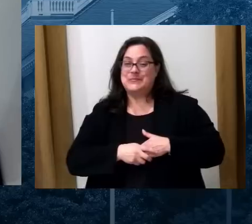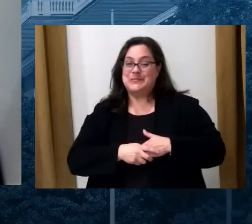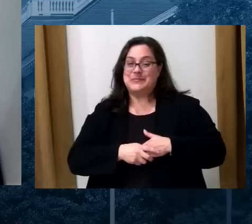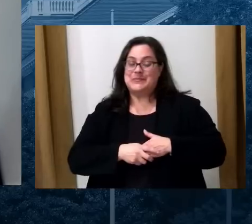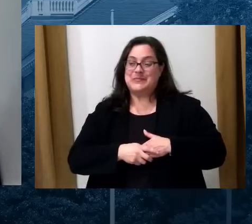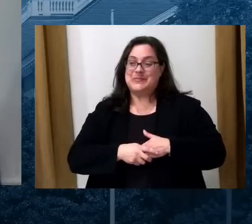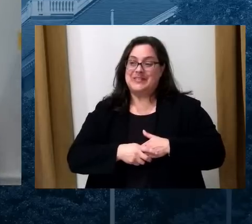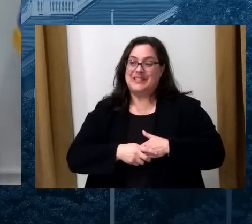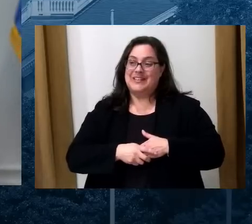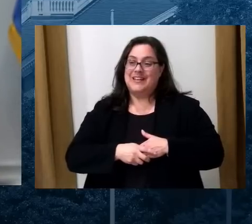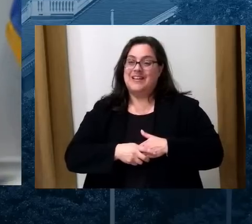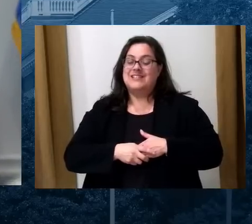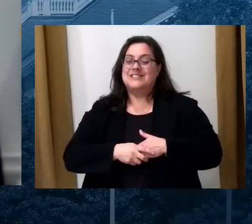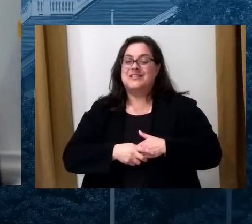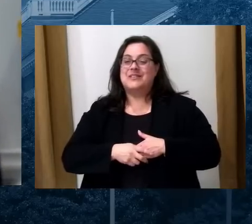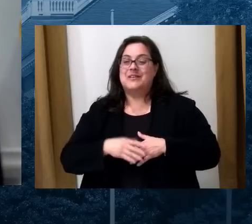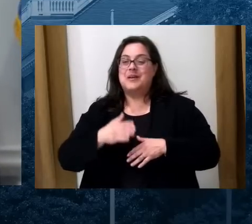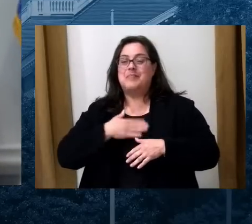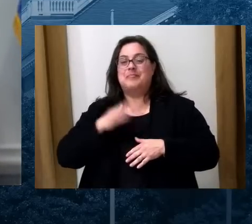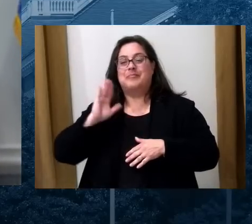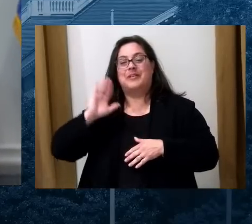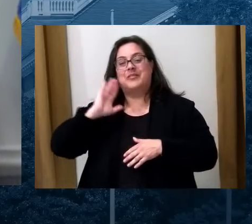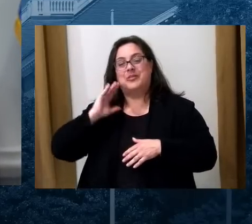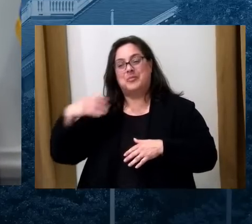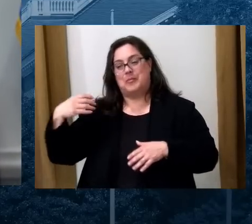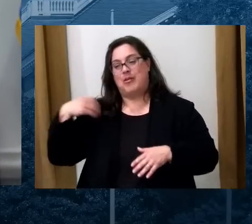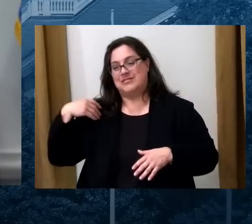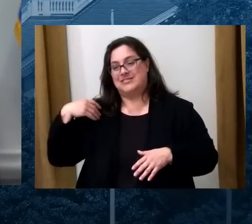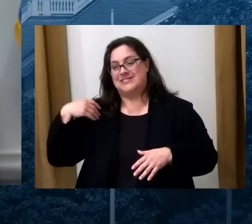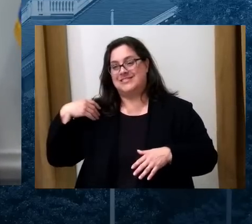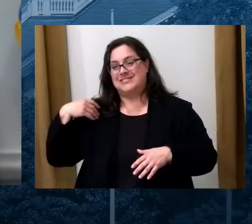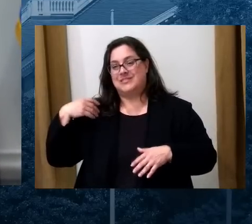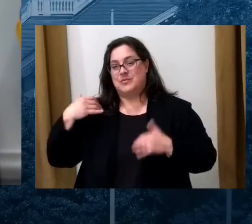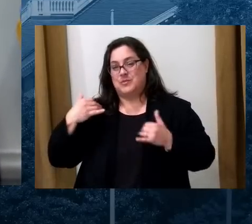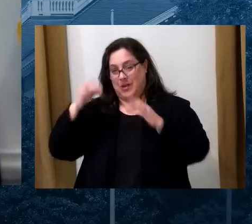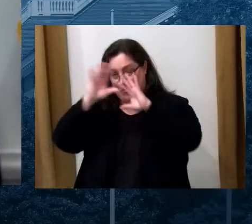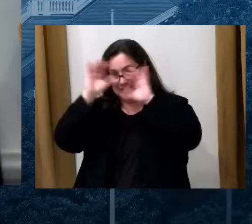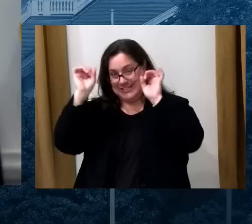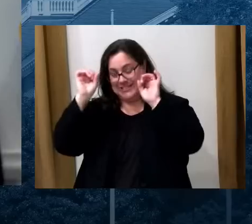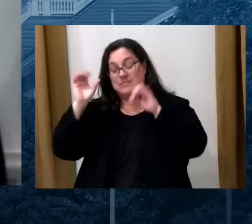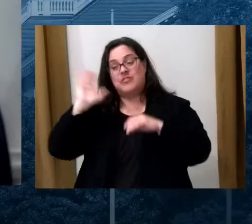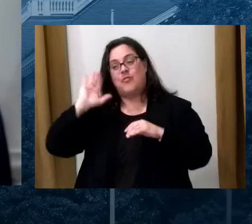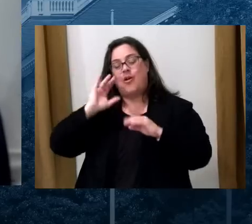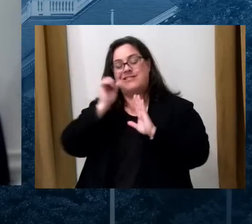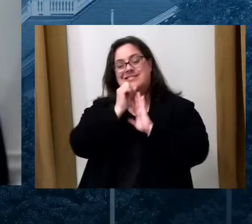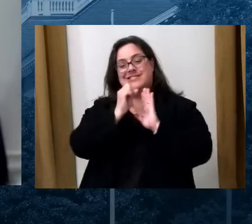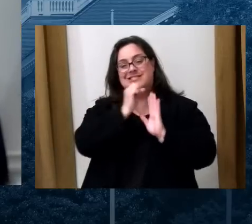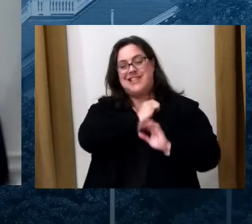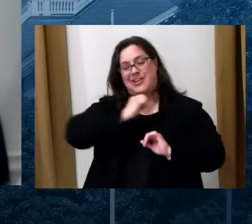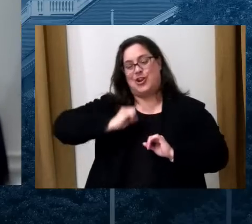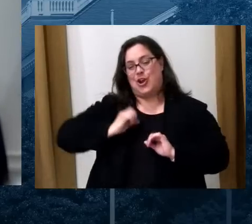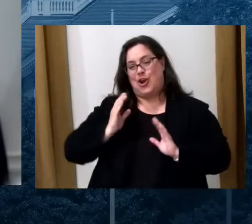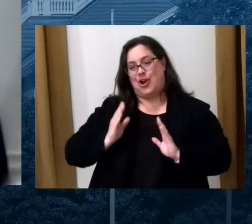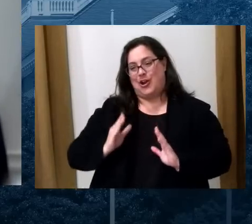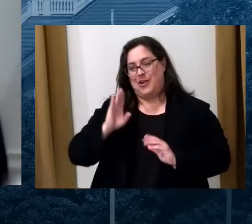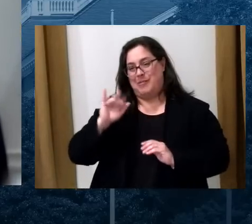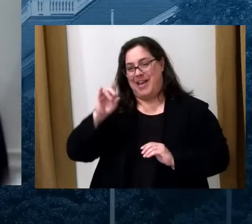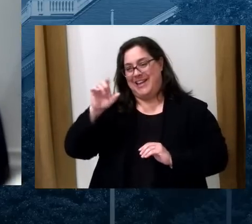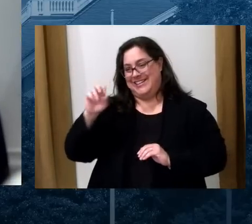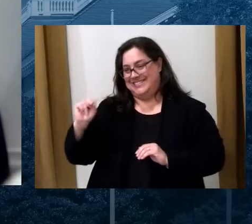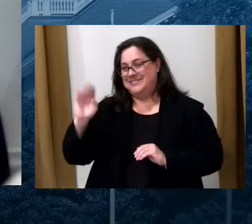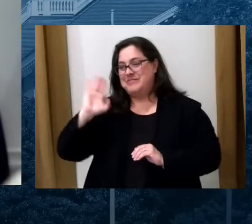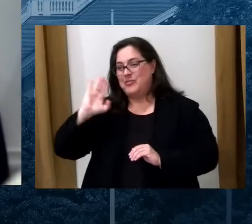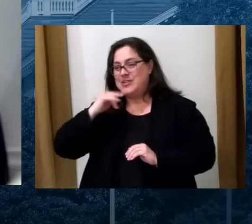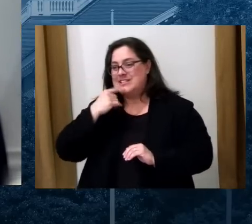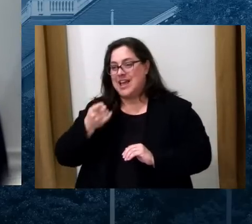thing. My former boss, the president now, when he was Senator Biden, used to like to